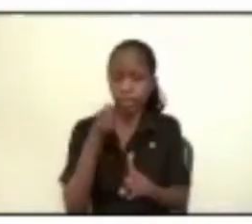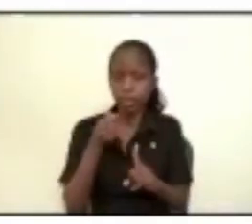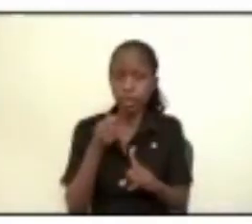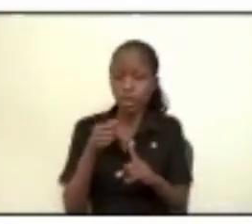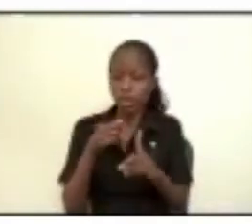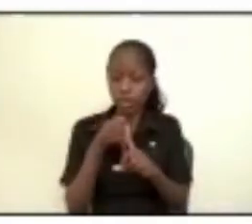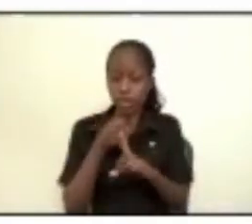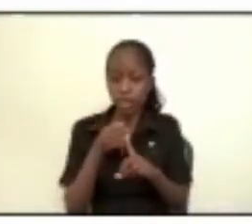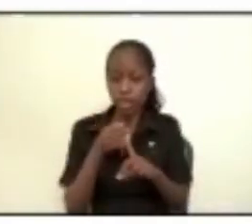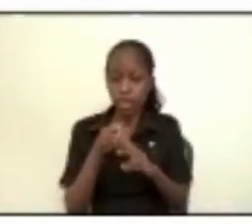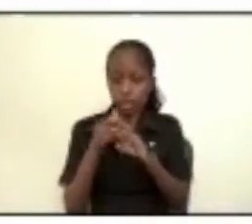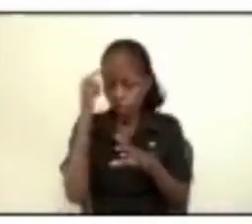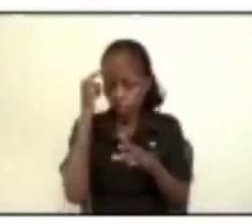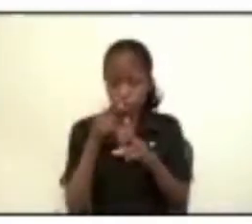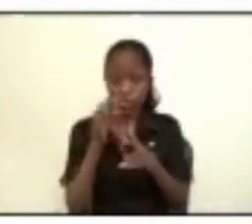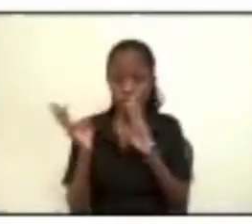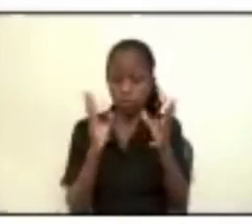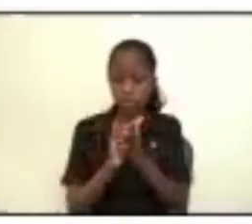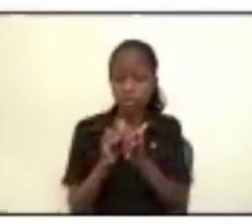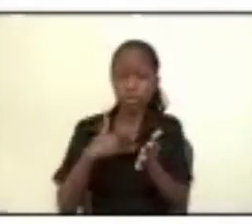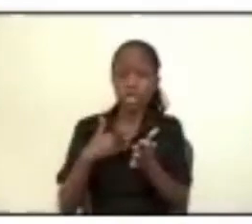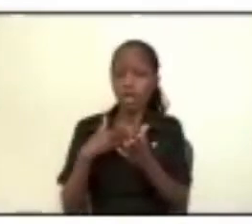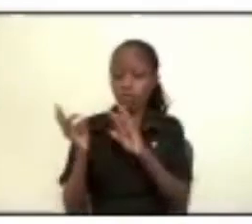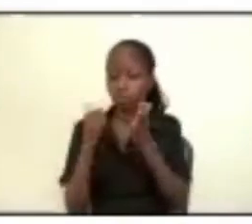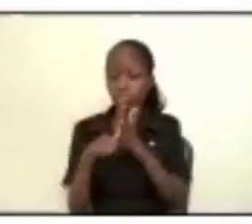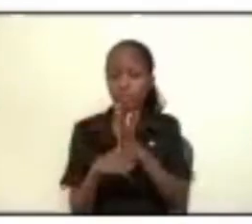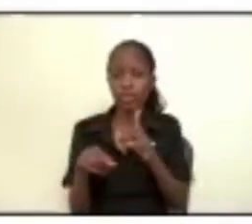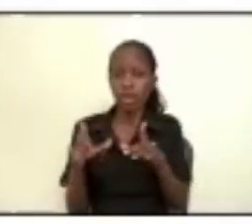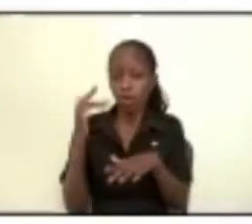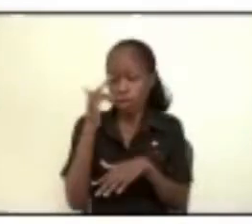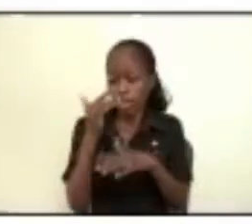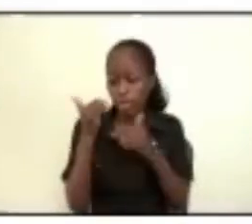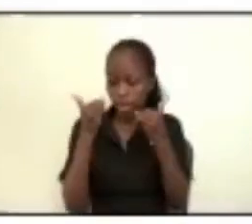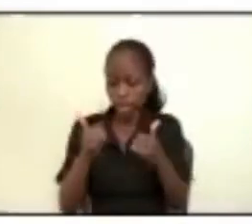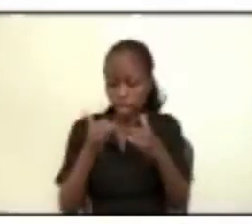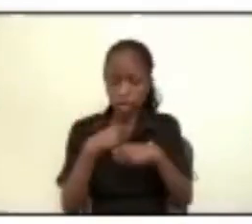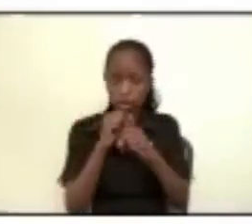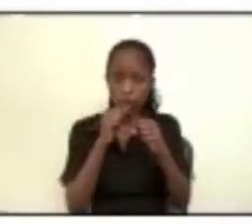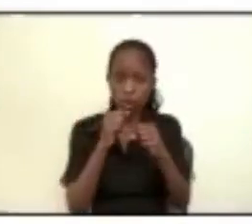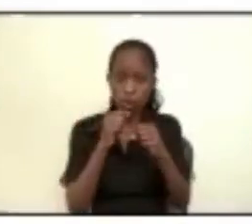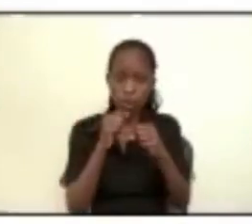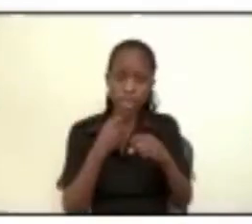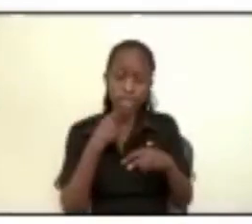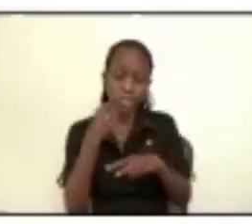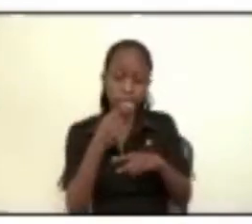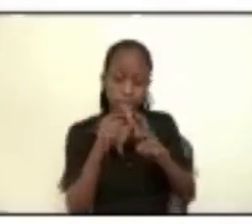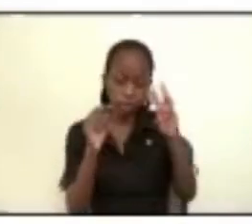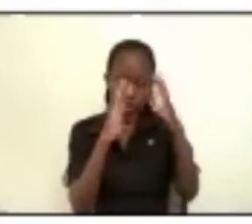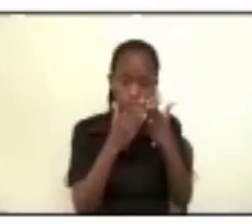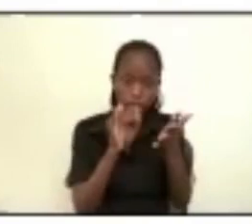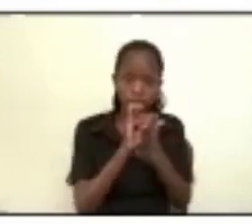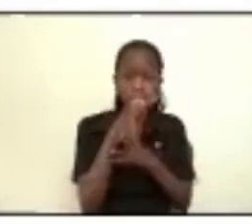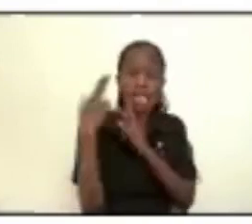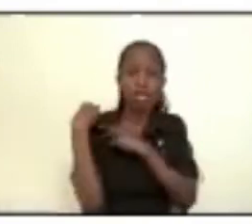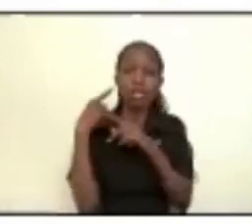mess. So it's basically, holding the Western world to account and asking the question of